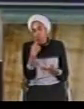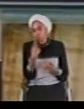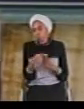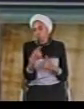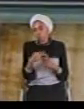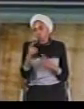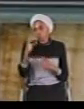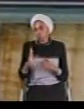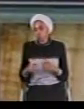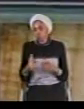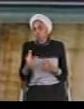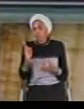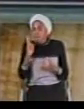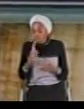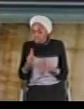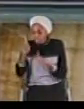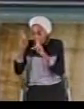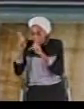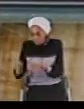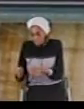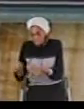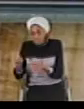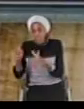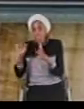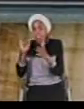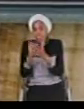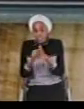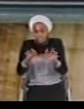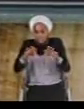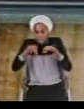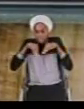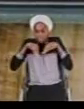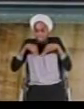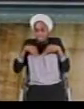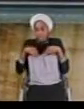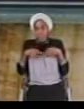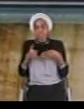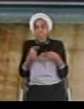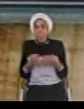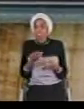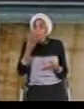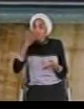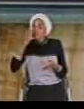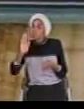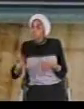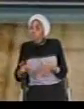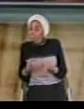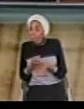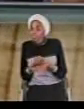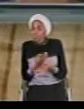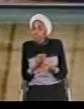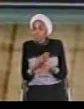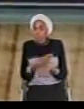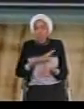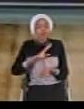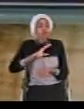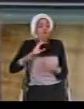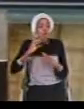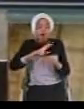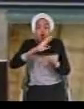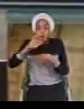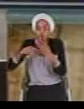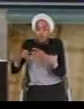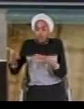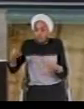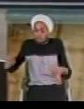the counselee who accepts the adulteration of the word of God, that they all may